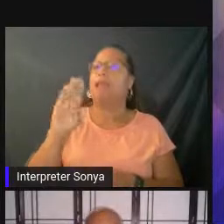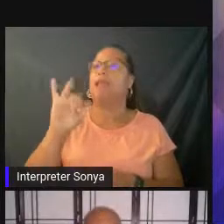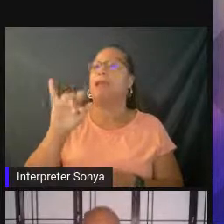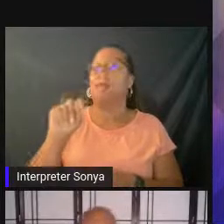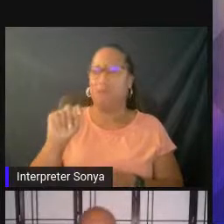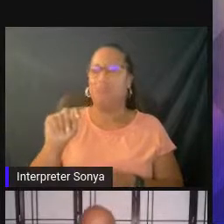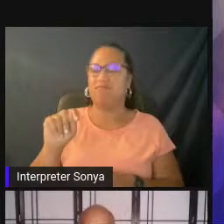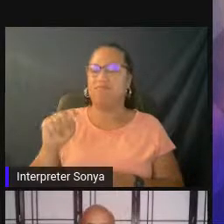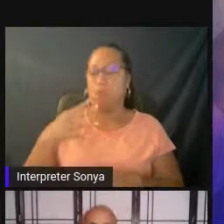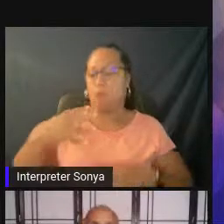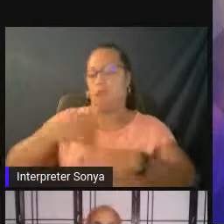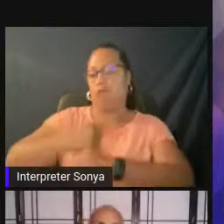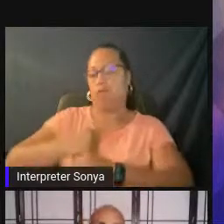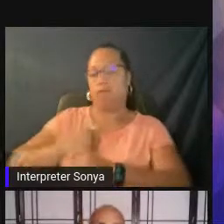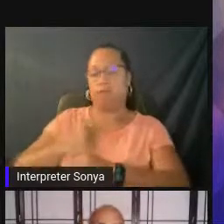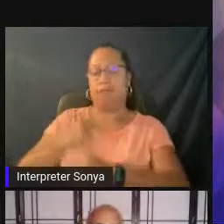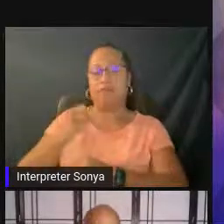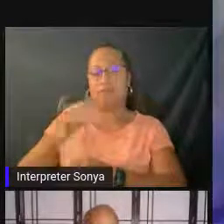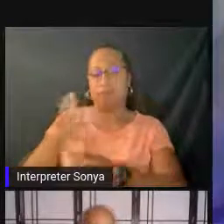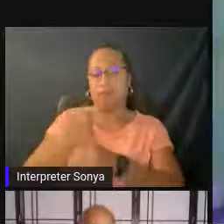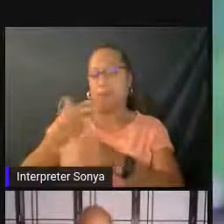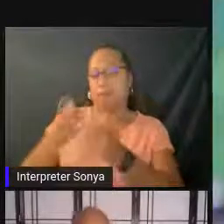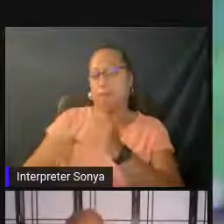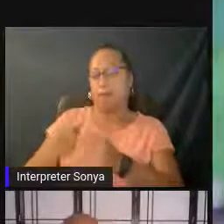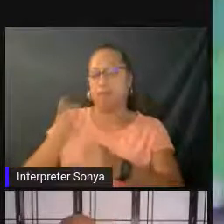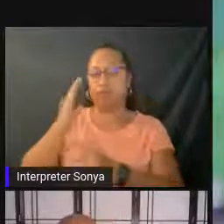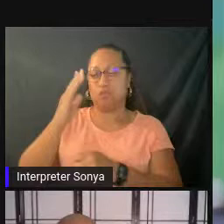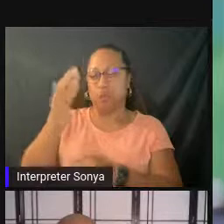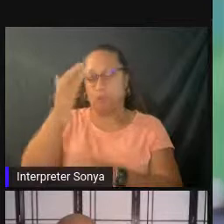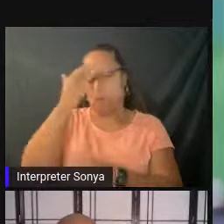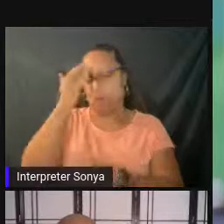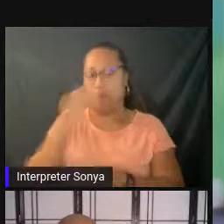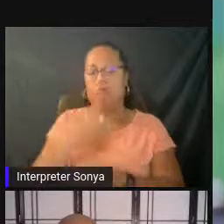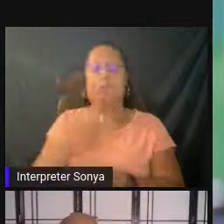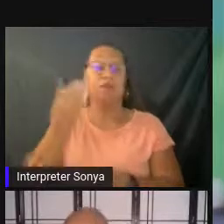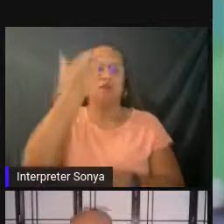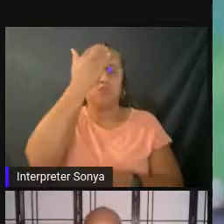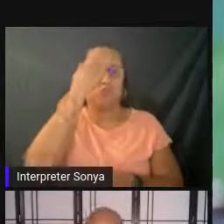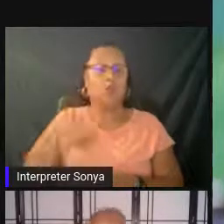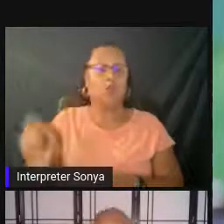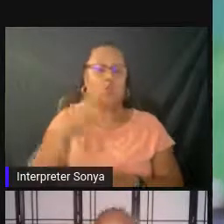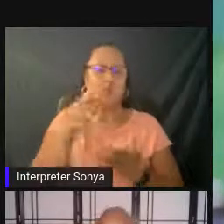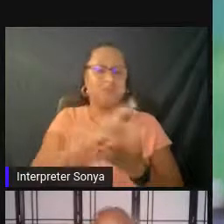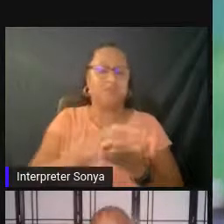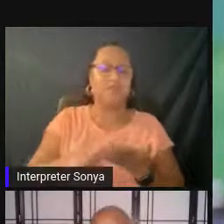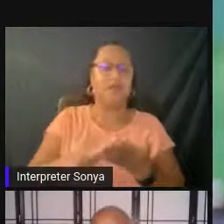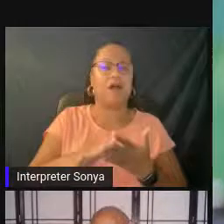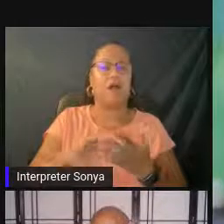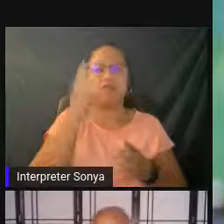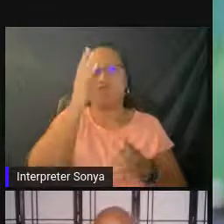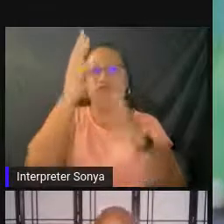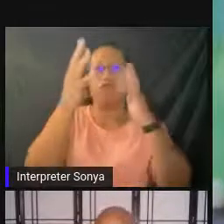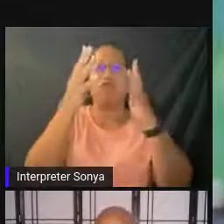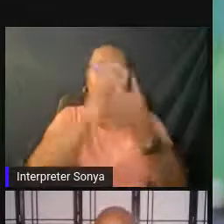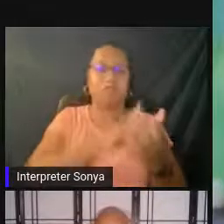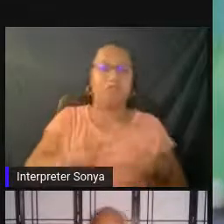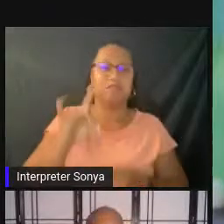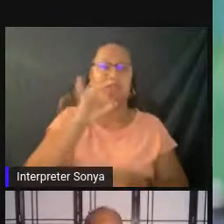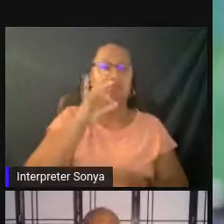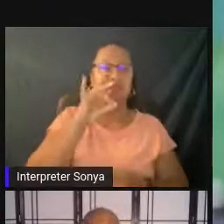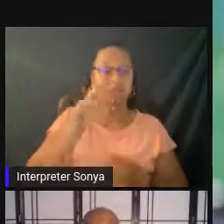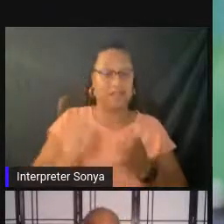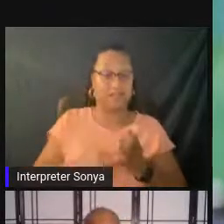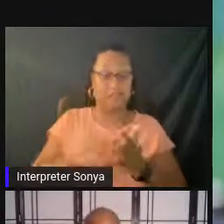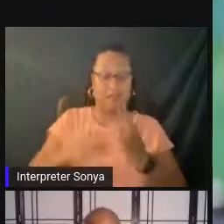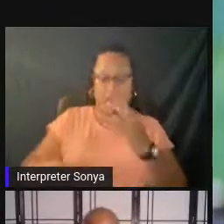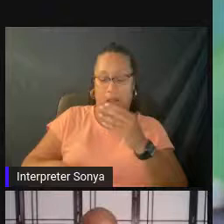are an awesome and divine incarnation of spirit. And sometimes that added boost of